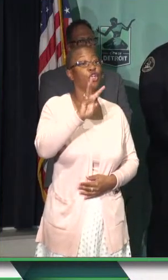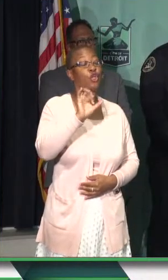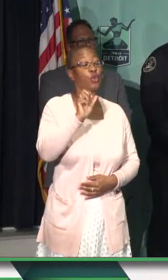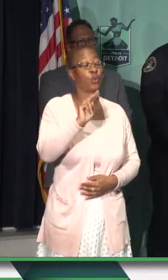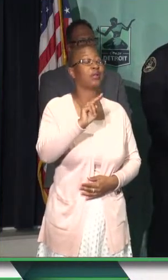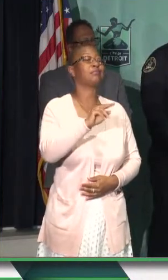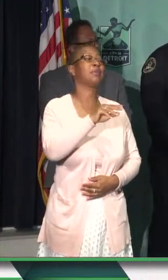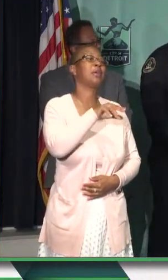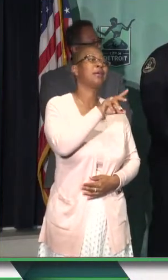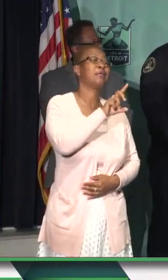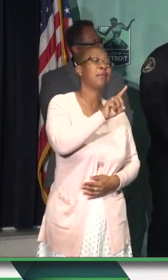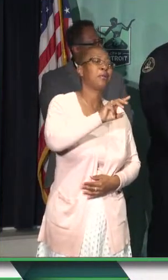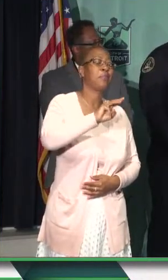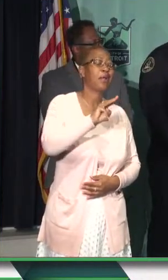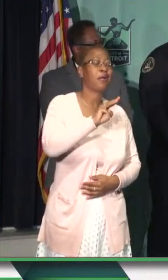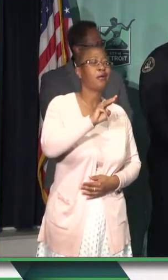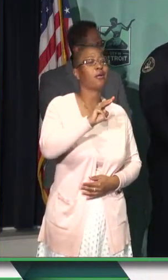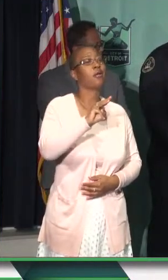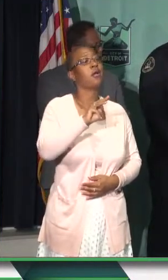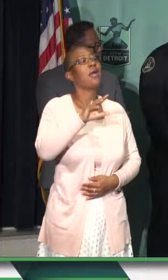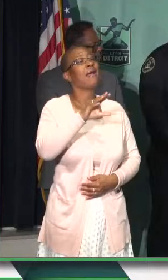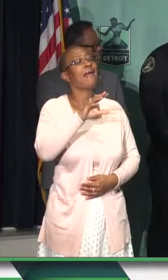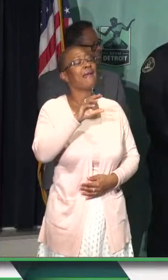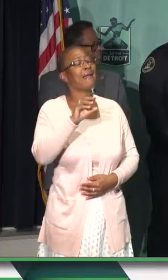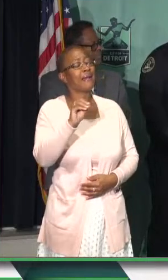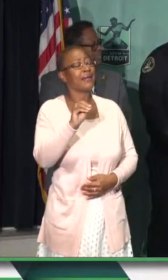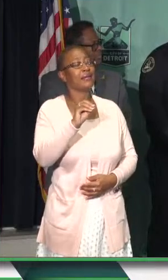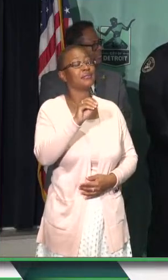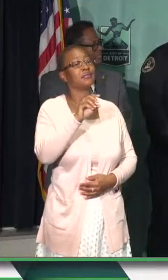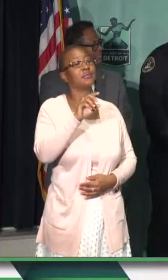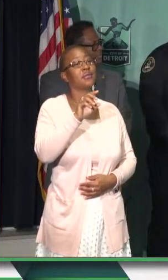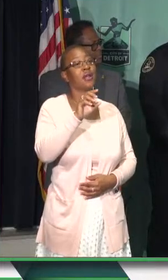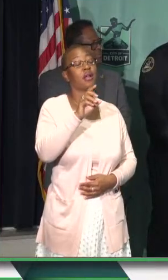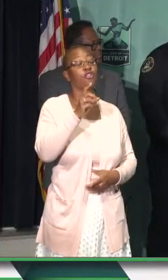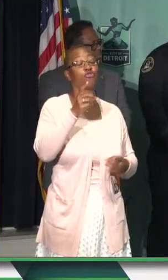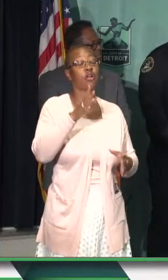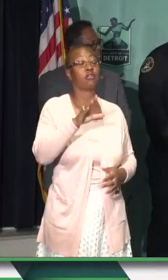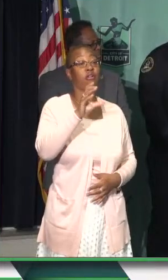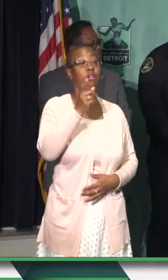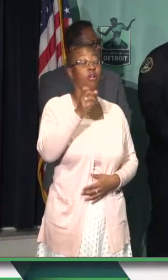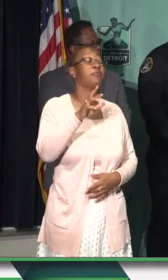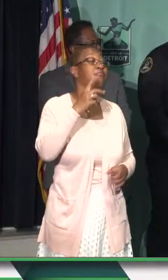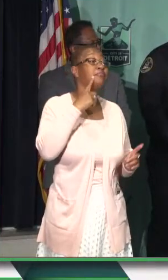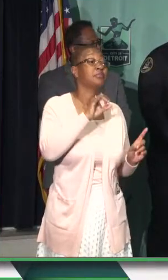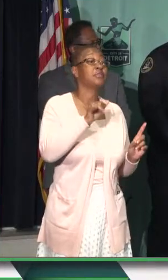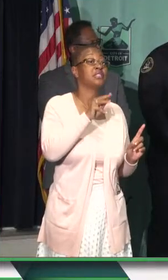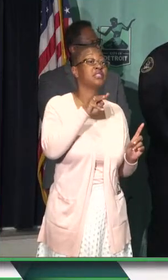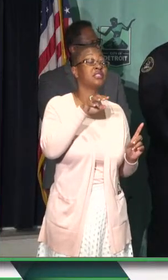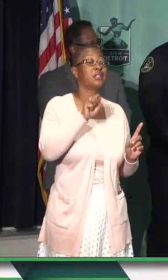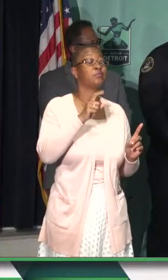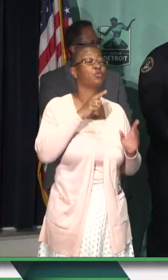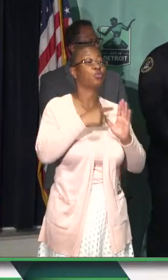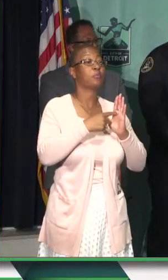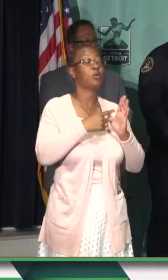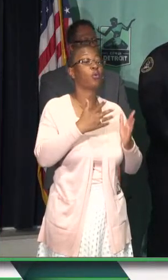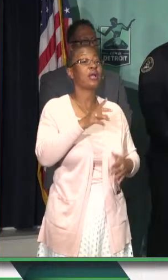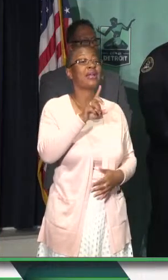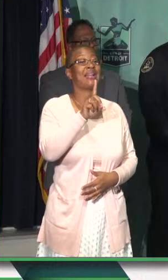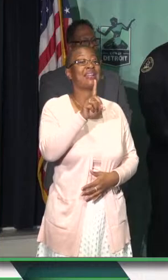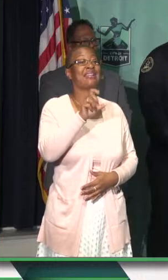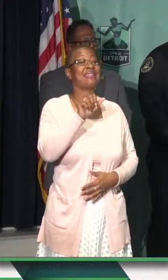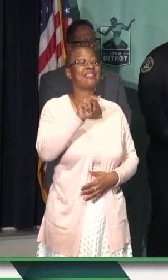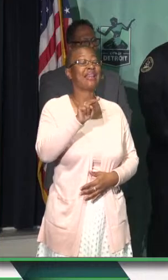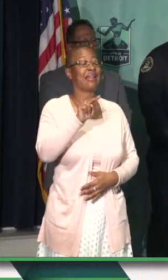Clark. I am James Williams. I am the Operations Manager for Crime Stoppers of Michigan, here representing Dan DiBardino,